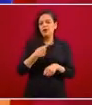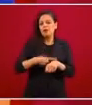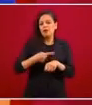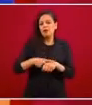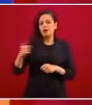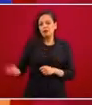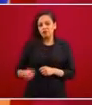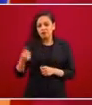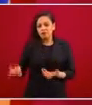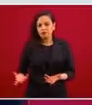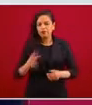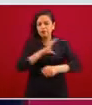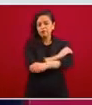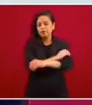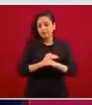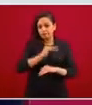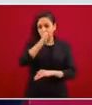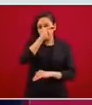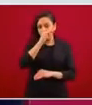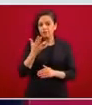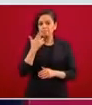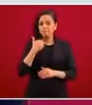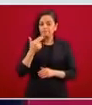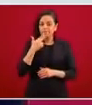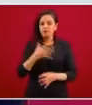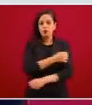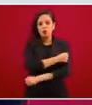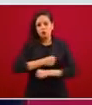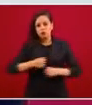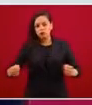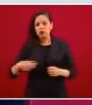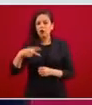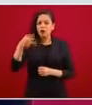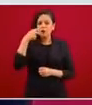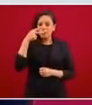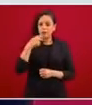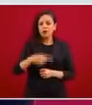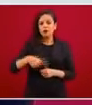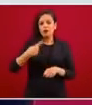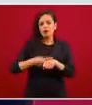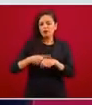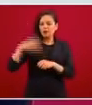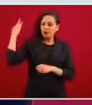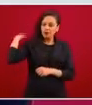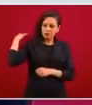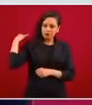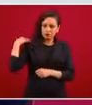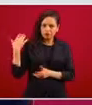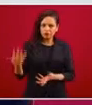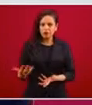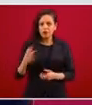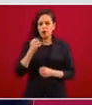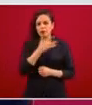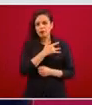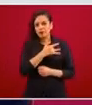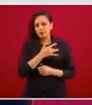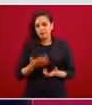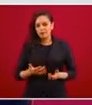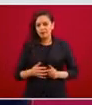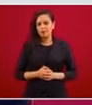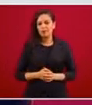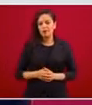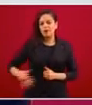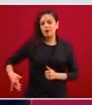pregnant women or have any sort of pre-existing conditions such as obesity, hypertension, pulmonary disease,